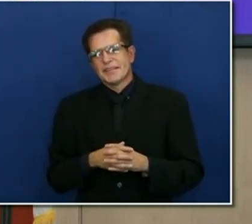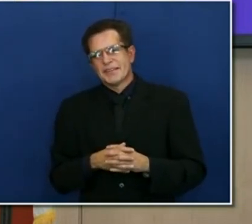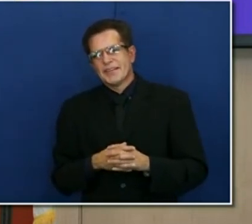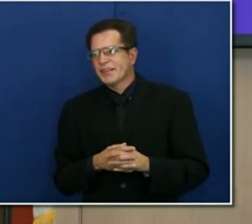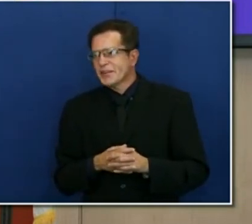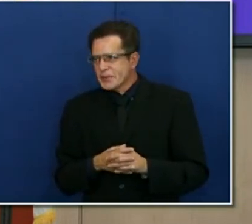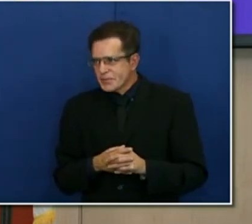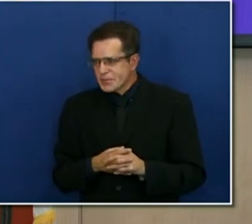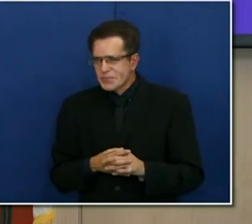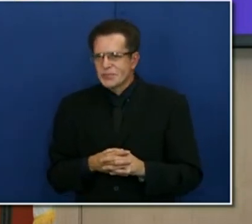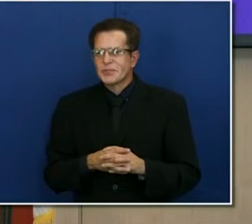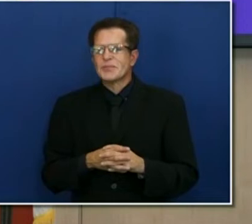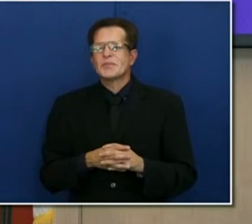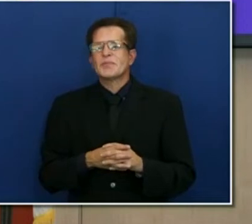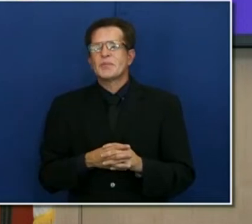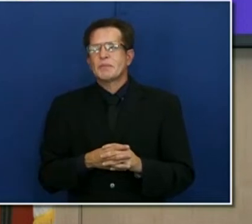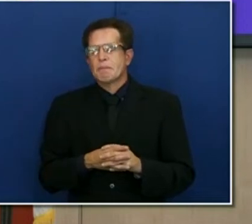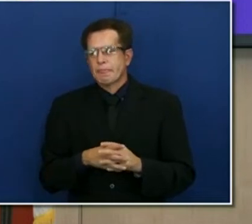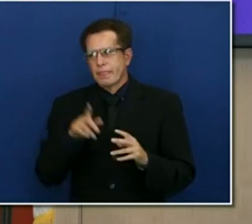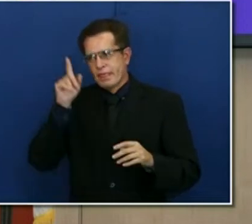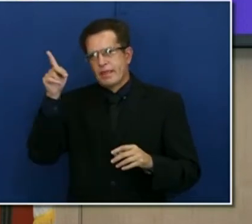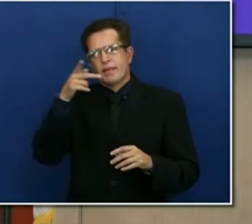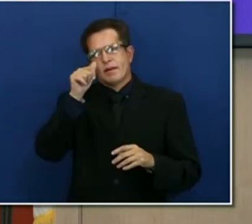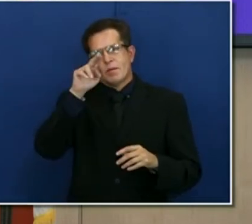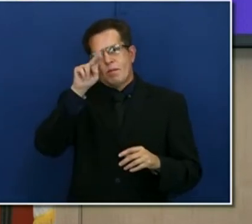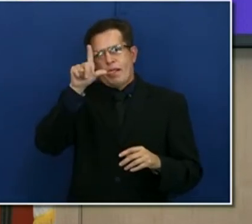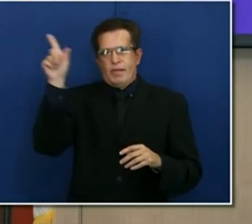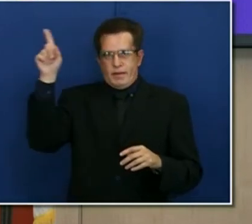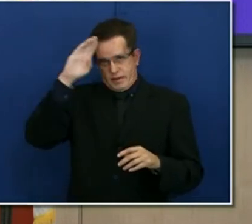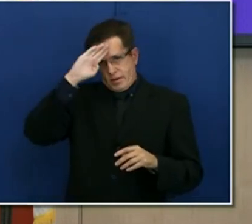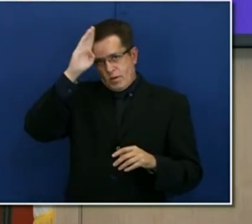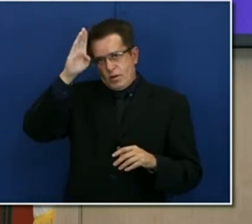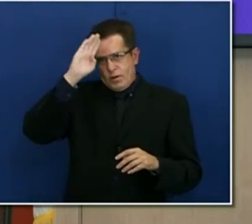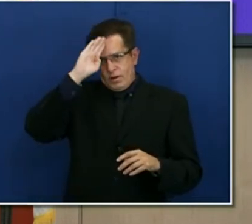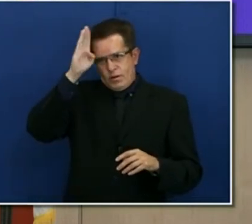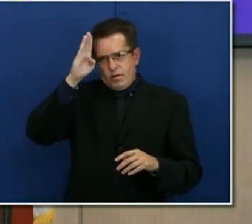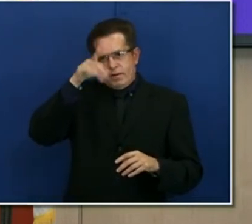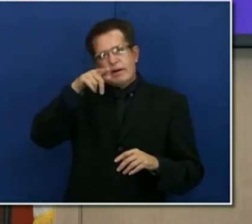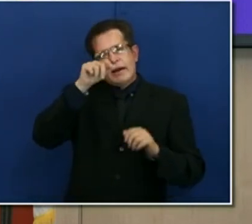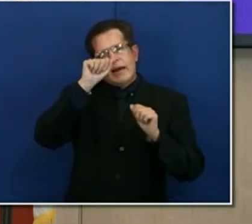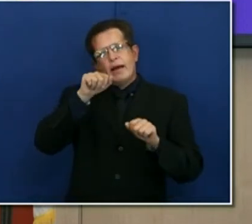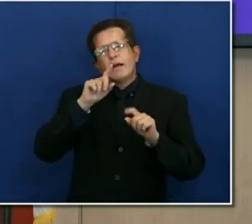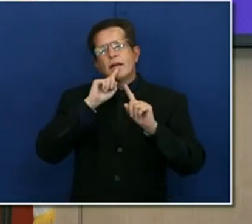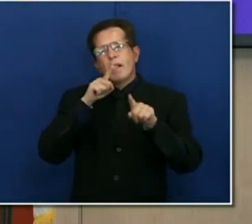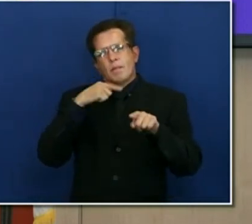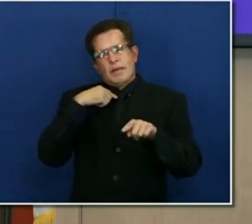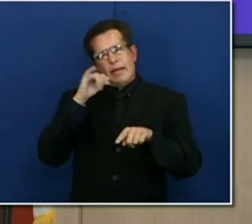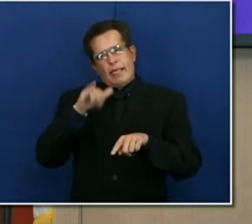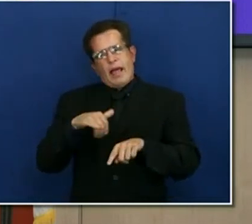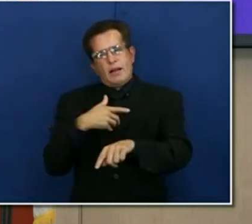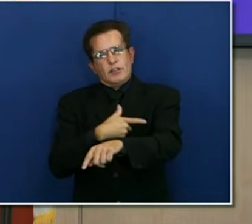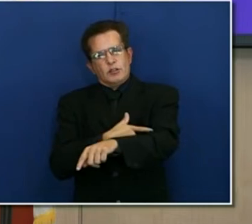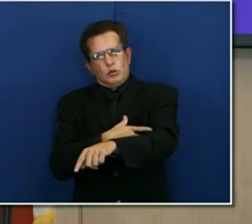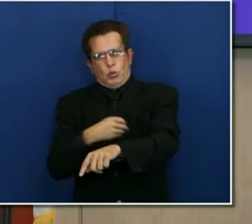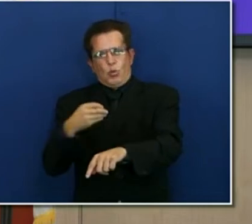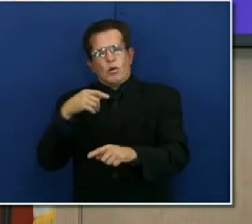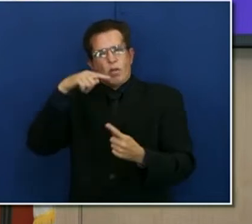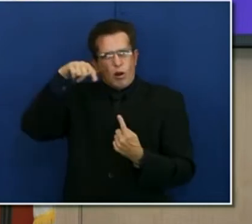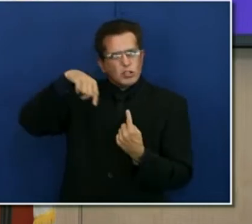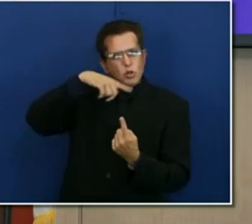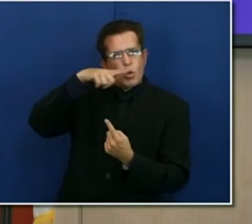That was mentioned in. Thank you. Can you tell me a little more about the serological survey that was mentioned in Dr.